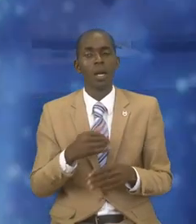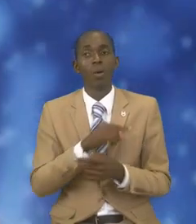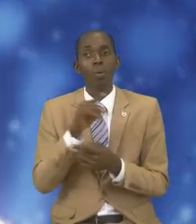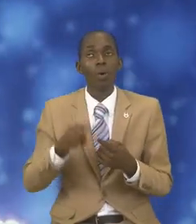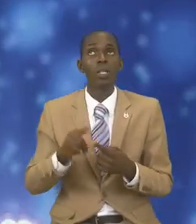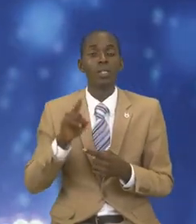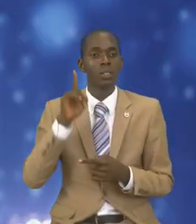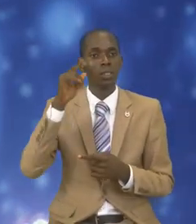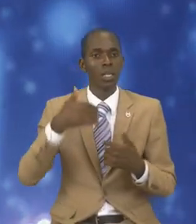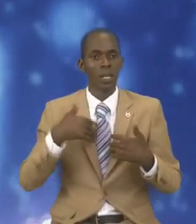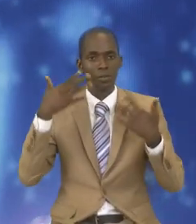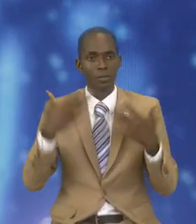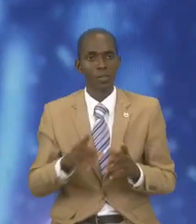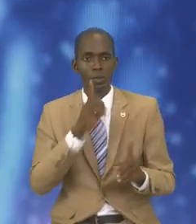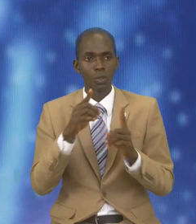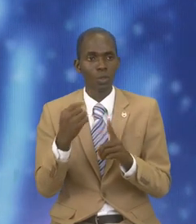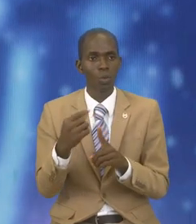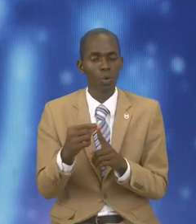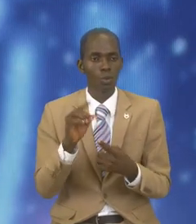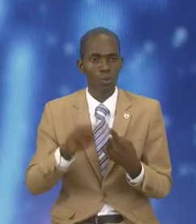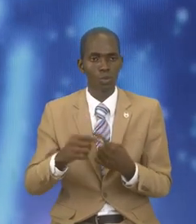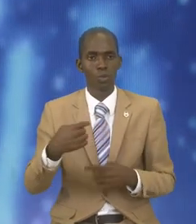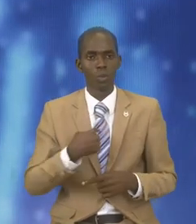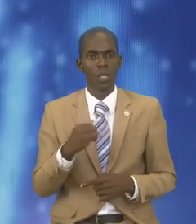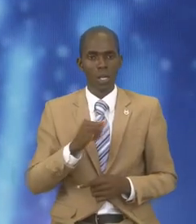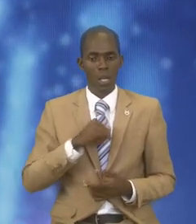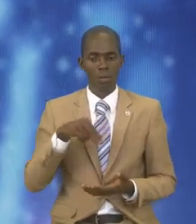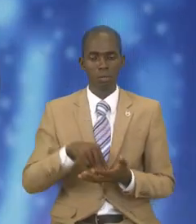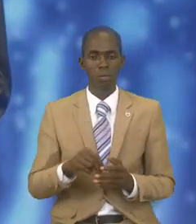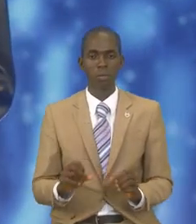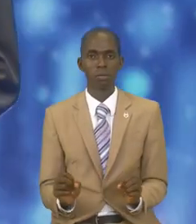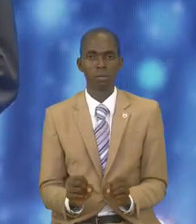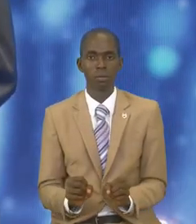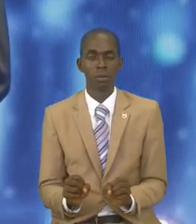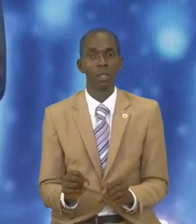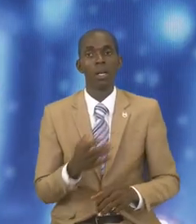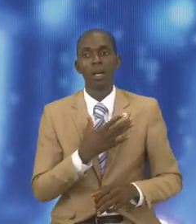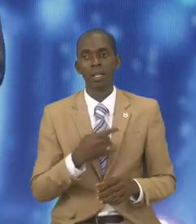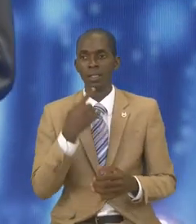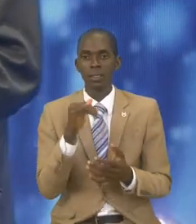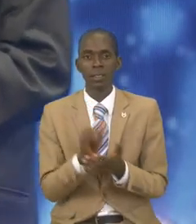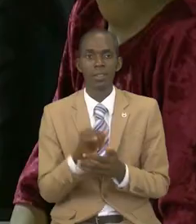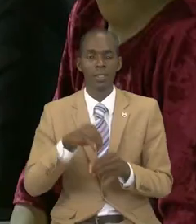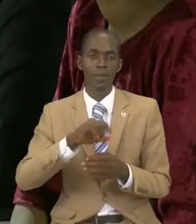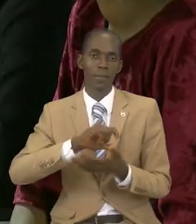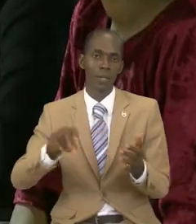the word, this word unto me, I stood trembling. And then he tells us in verse